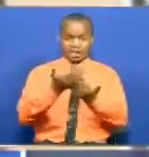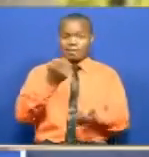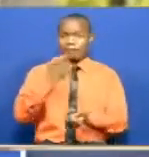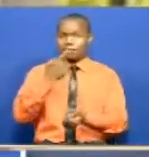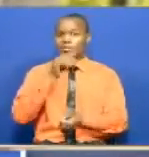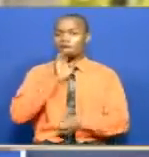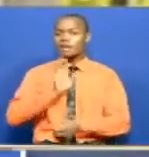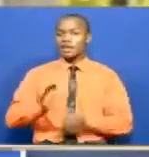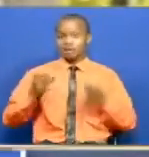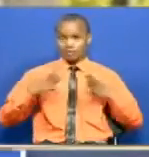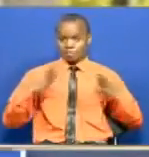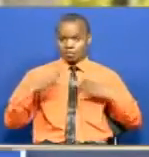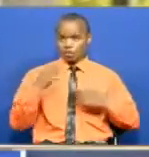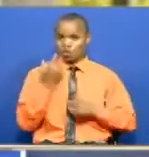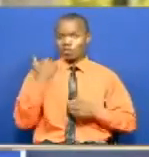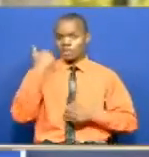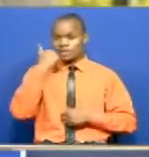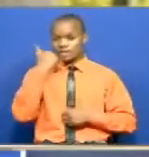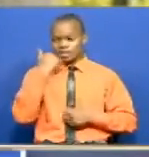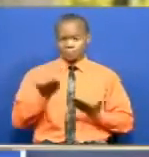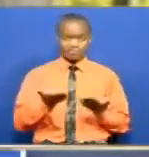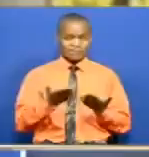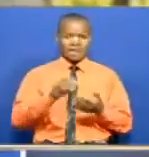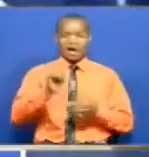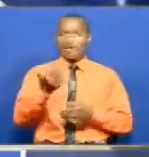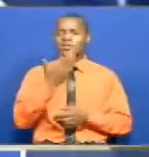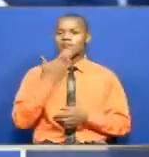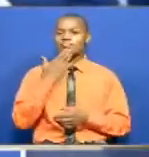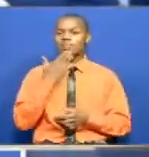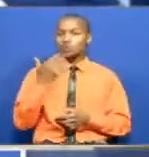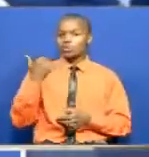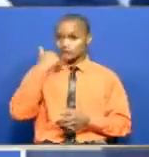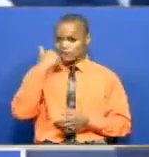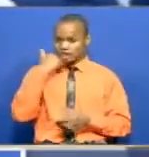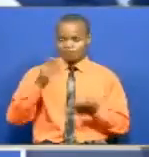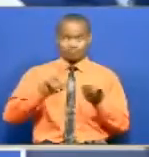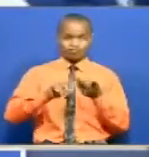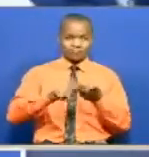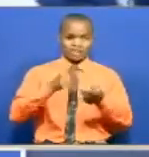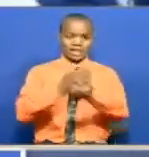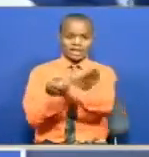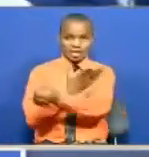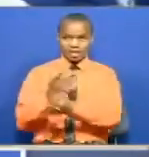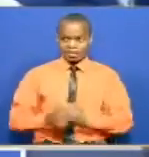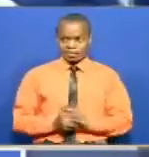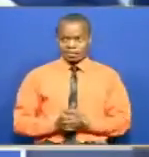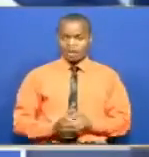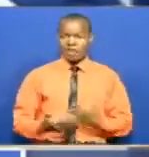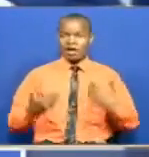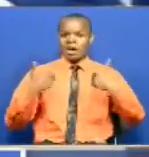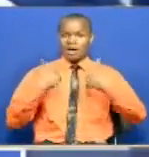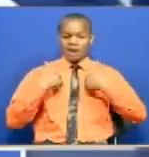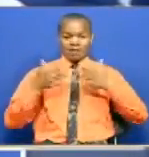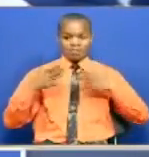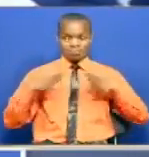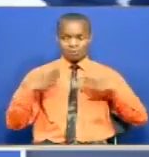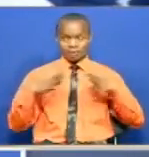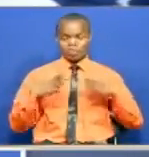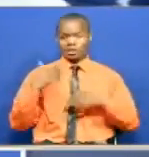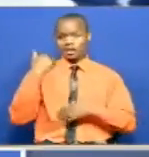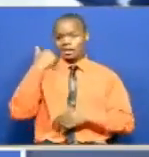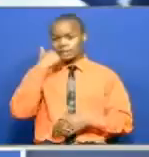people, with some suffering from diabetes and cancer. We have people who are suffering from diabetes, high blood